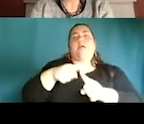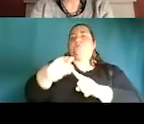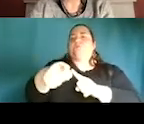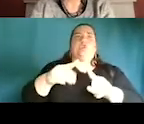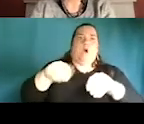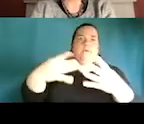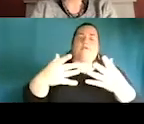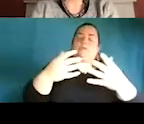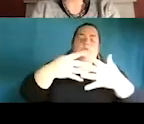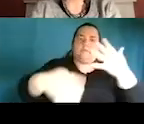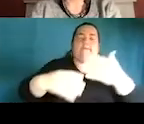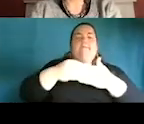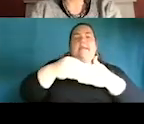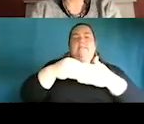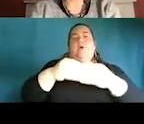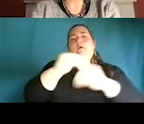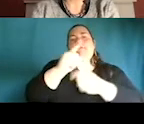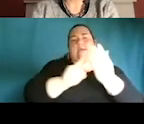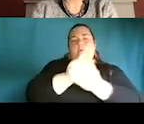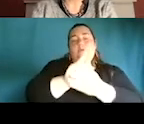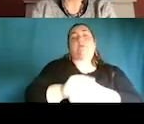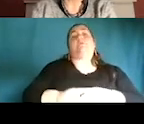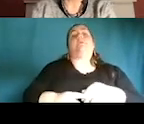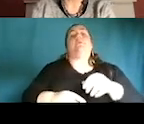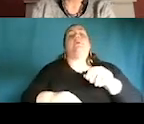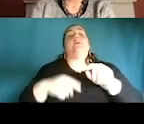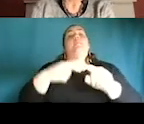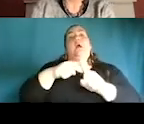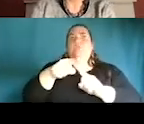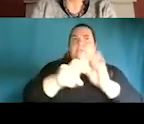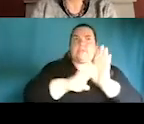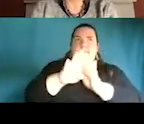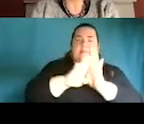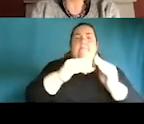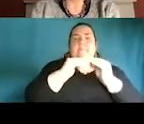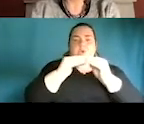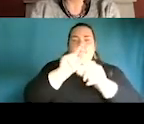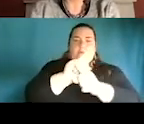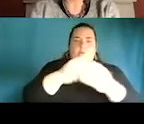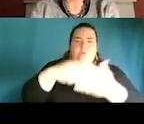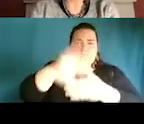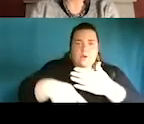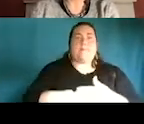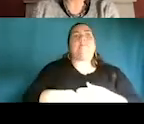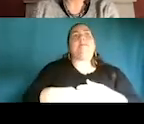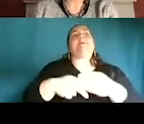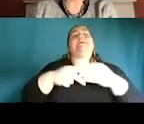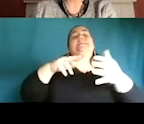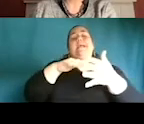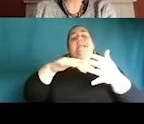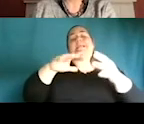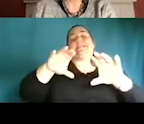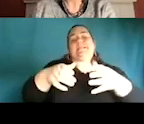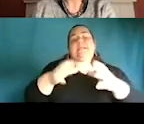Studies, Professor Delaney has also developed a peer mentoring program, small group study sessions, professional development